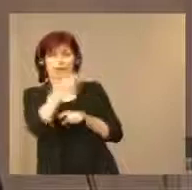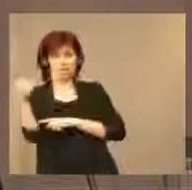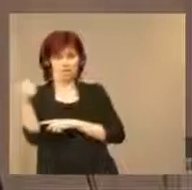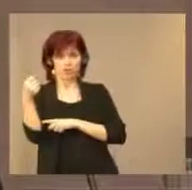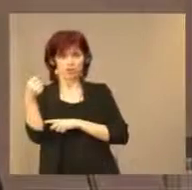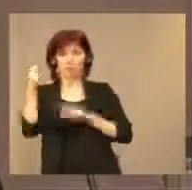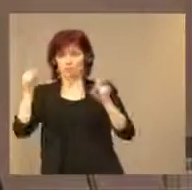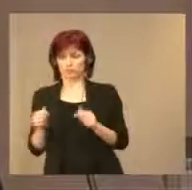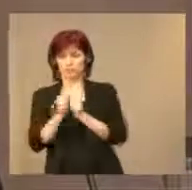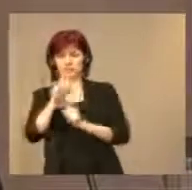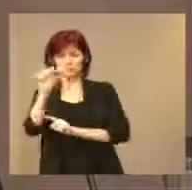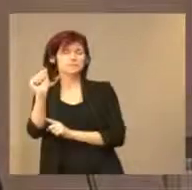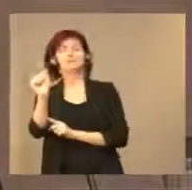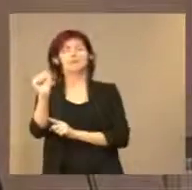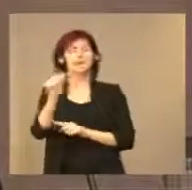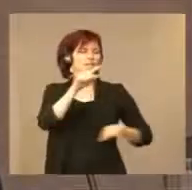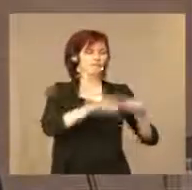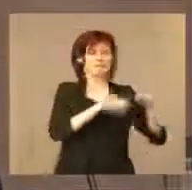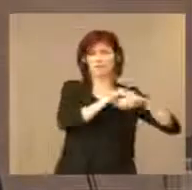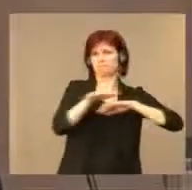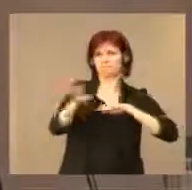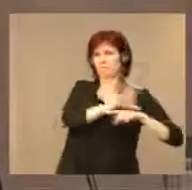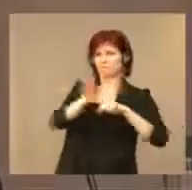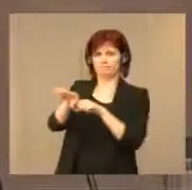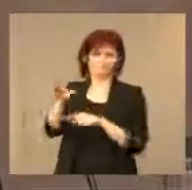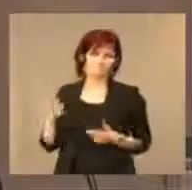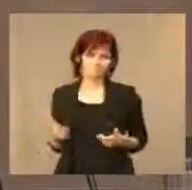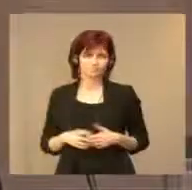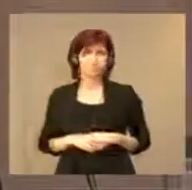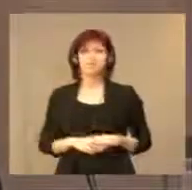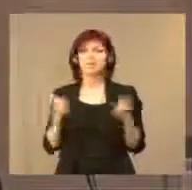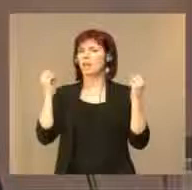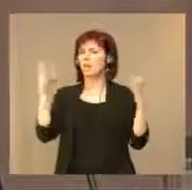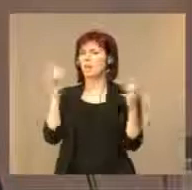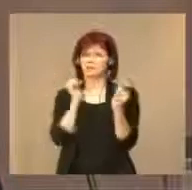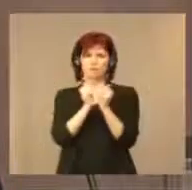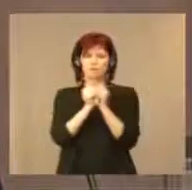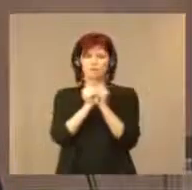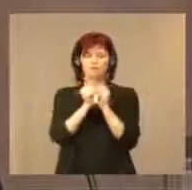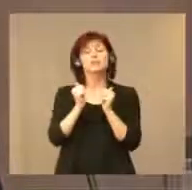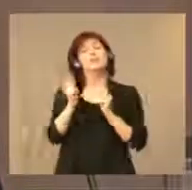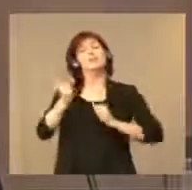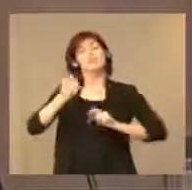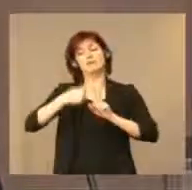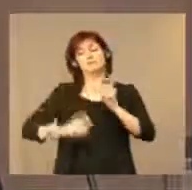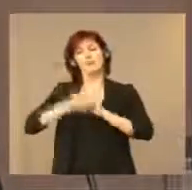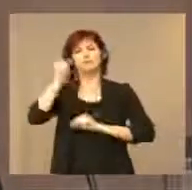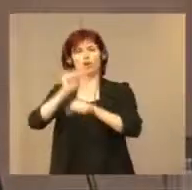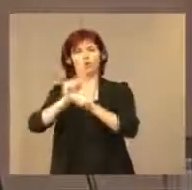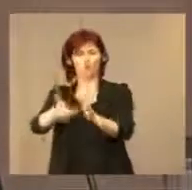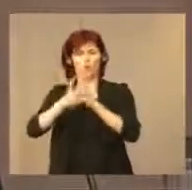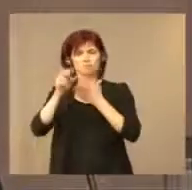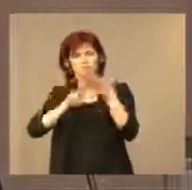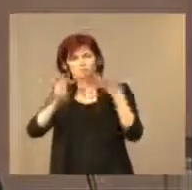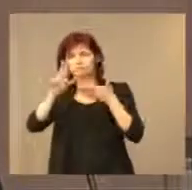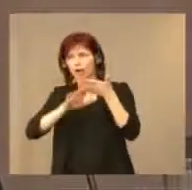experience under the ASETS program that there's a large competition and also educational requirements for jobs. It is important